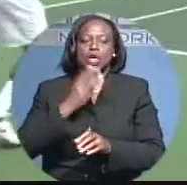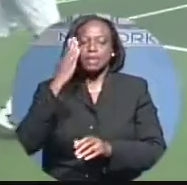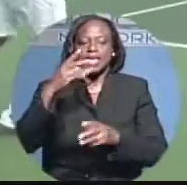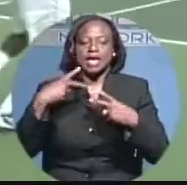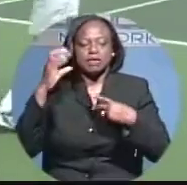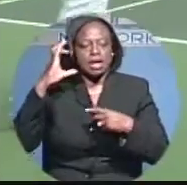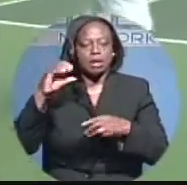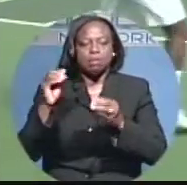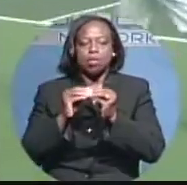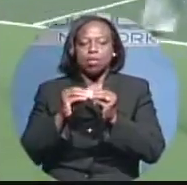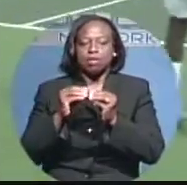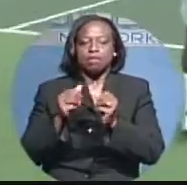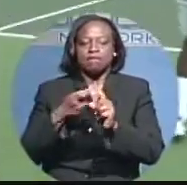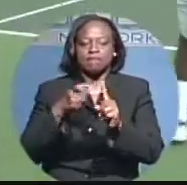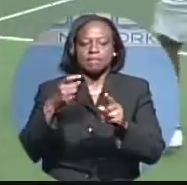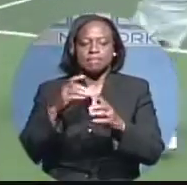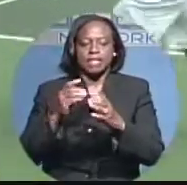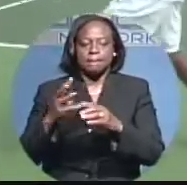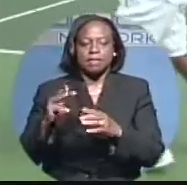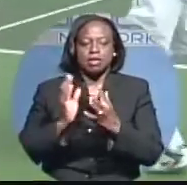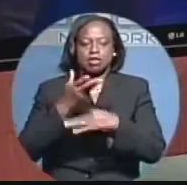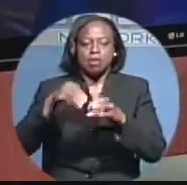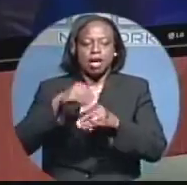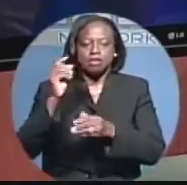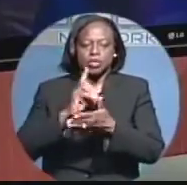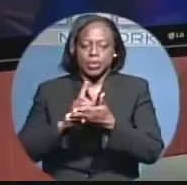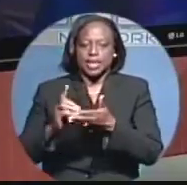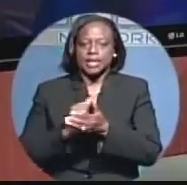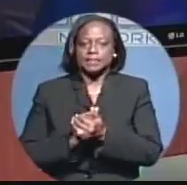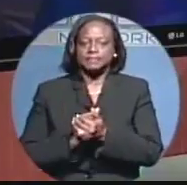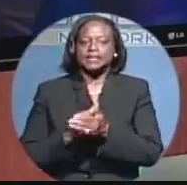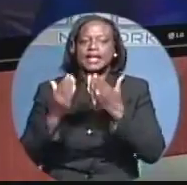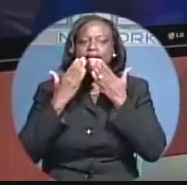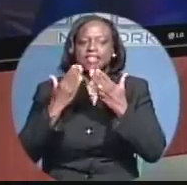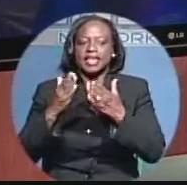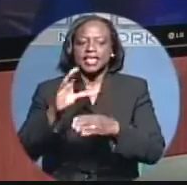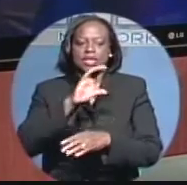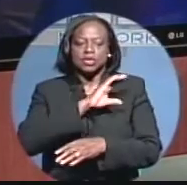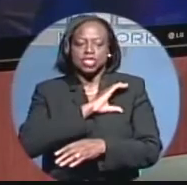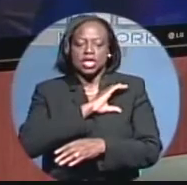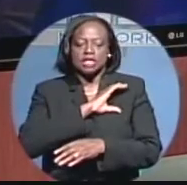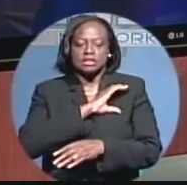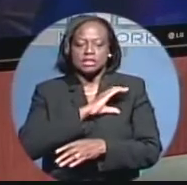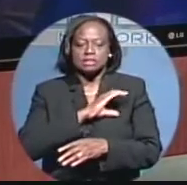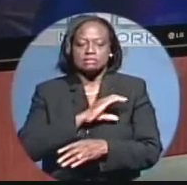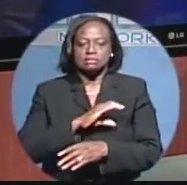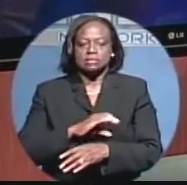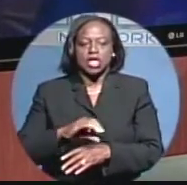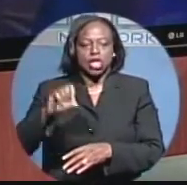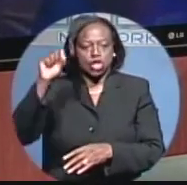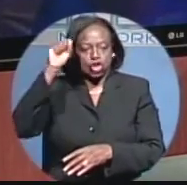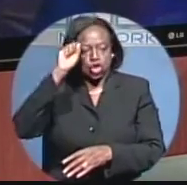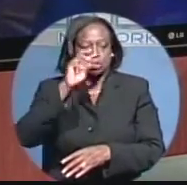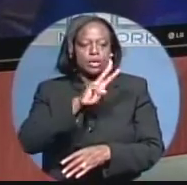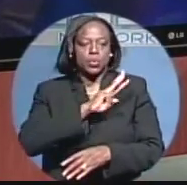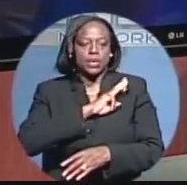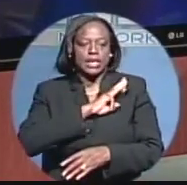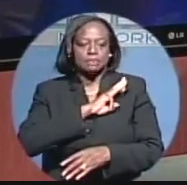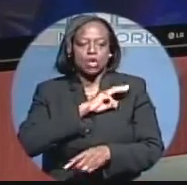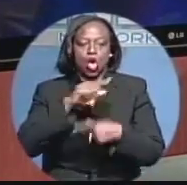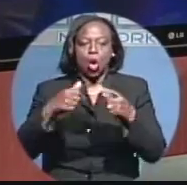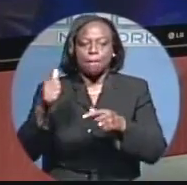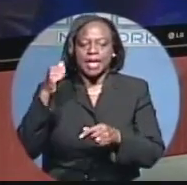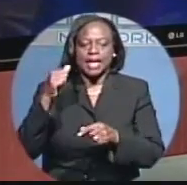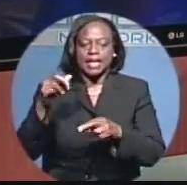throughout the week. For ZNS Total Sports, I'm Charles Fisher. All right, thanks a lot, Charles. Well, Sherman the Tank Williams said to step back in the ring